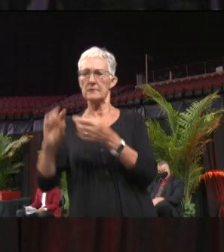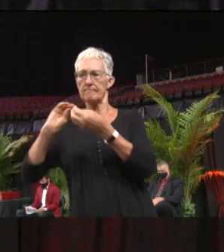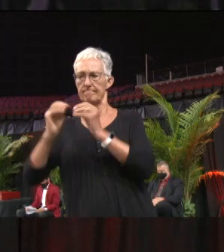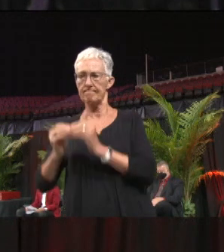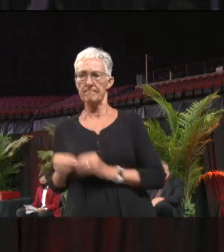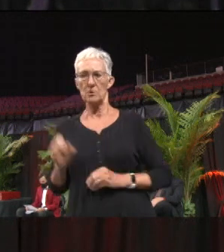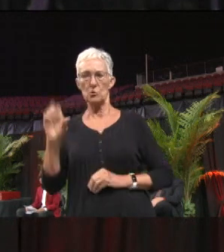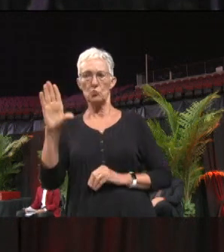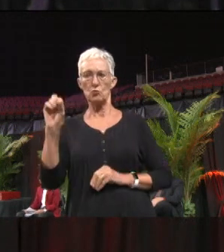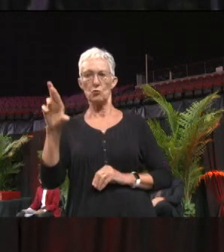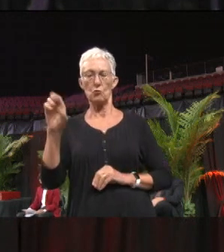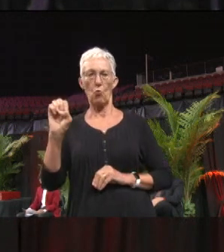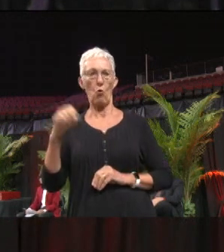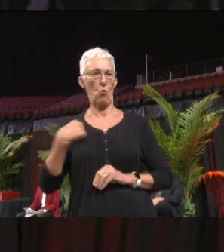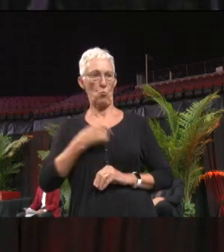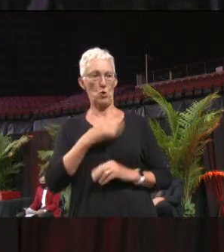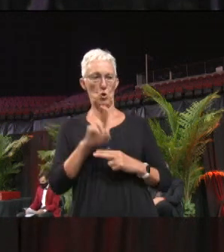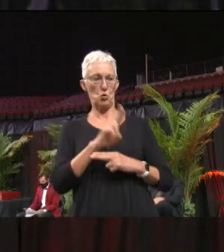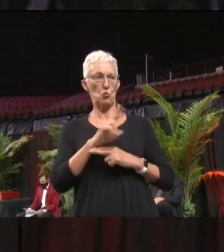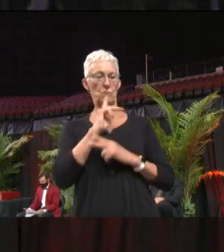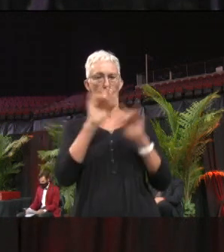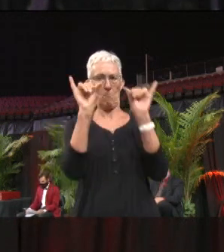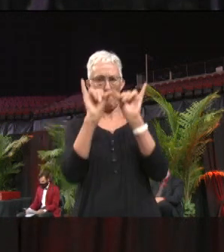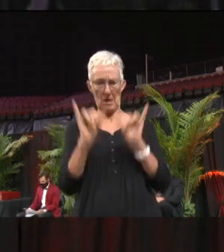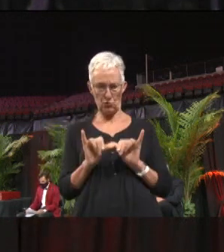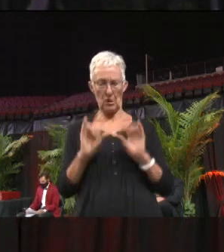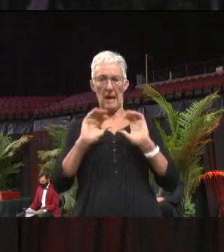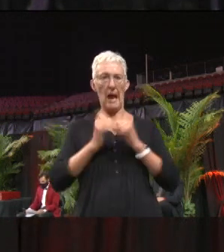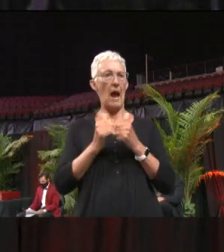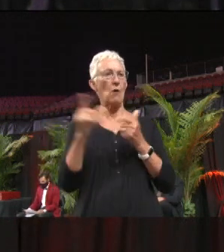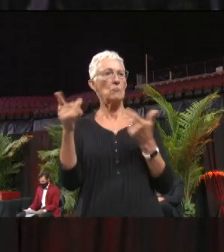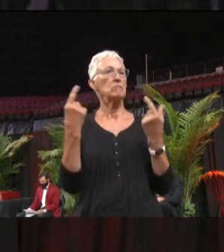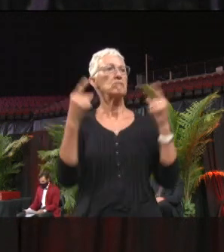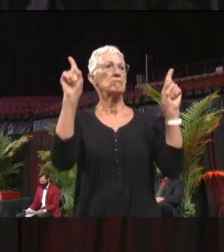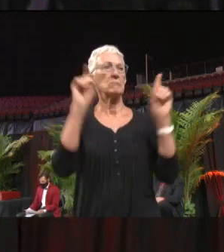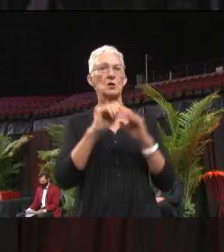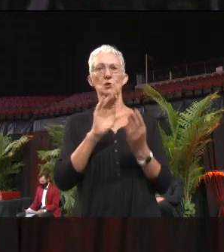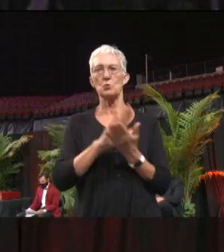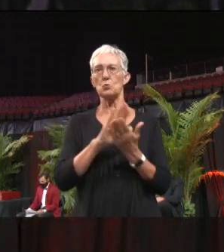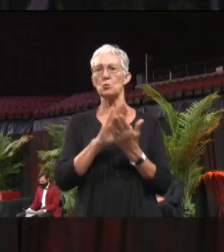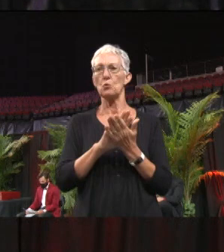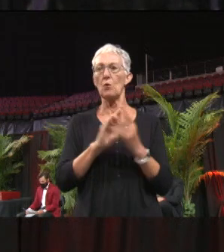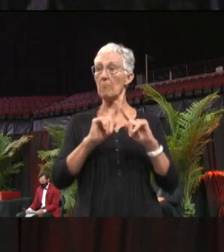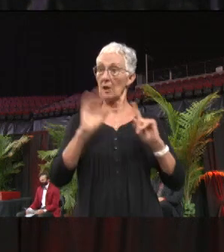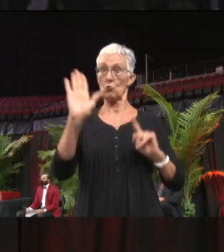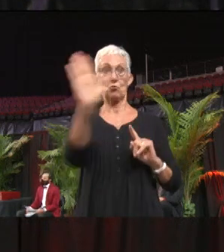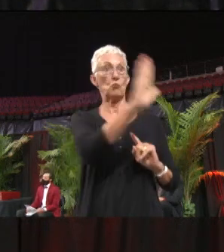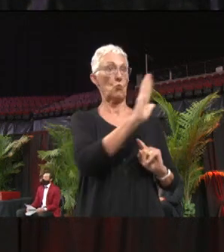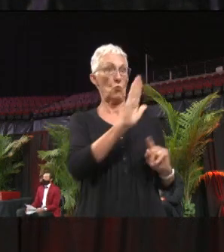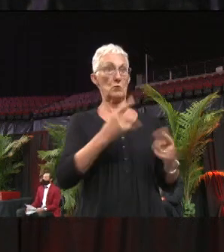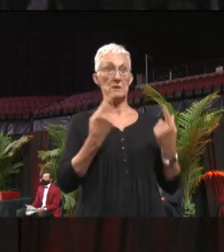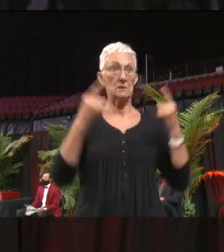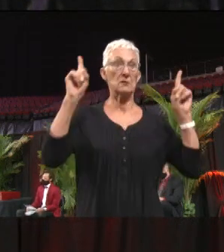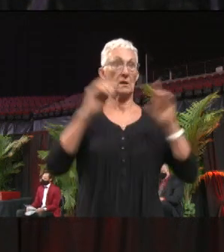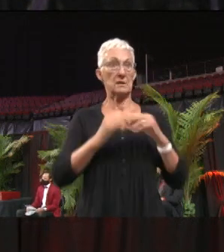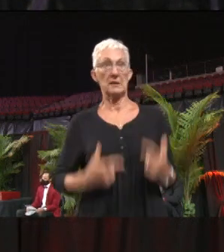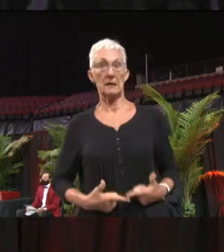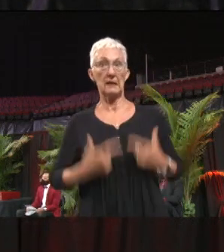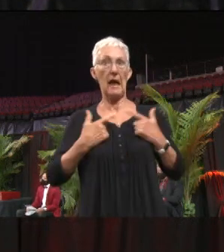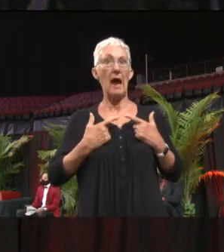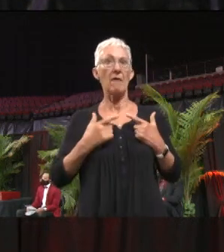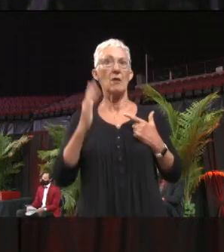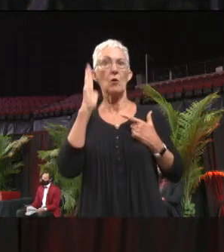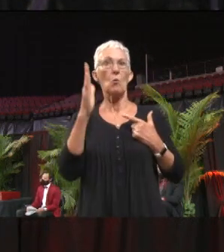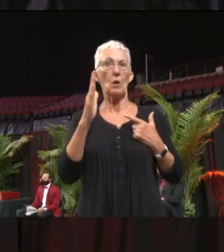in school, your success in life will be determined by how you use what you have learned.